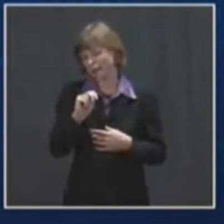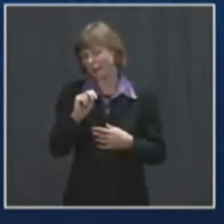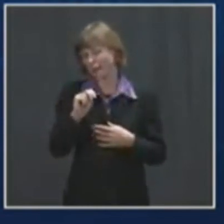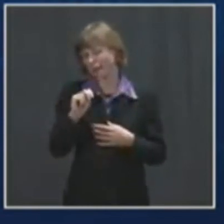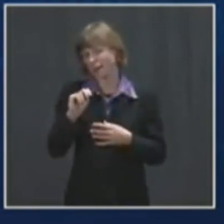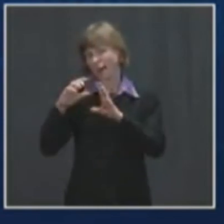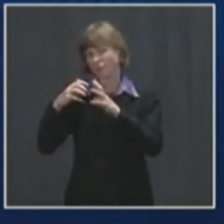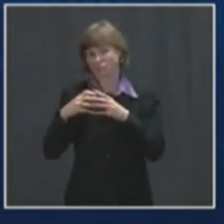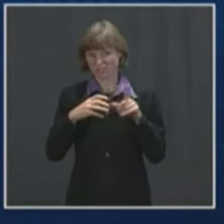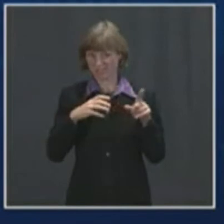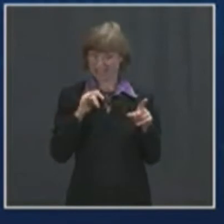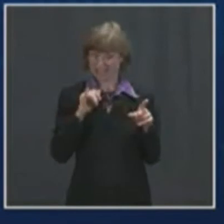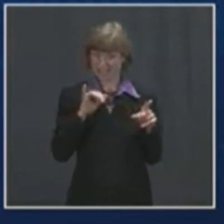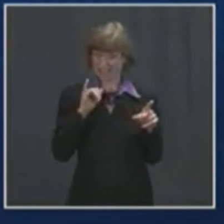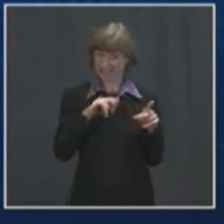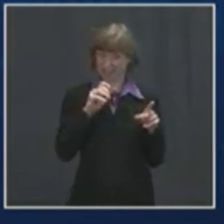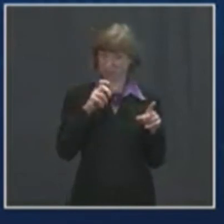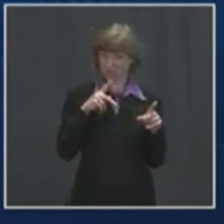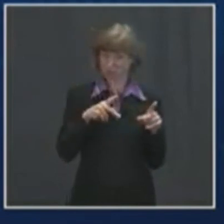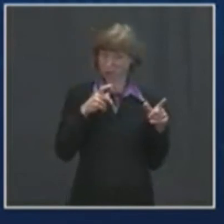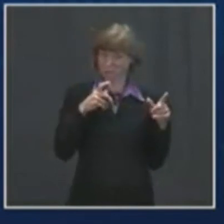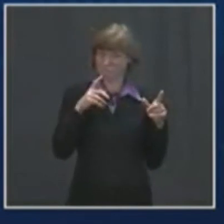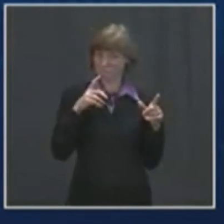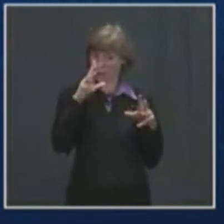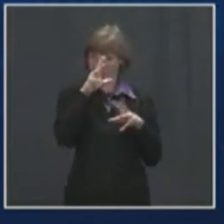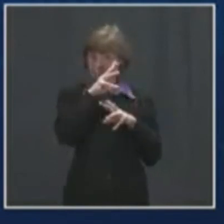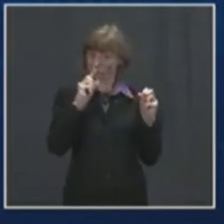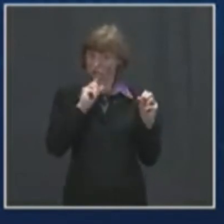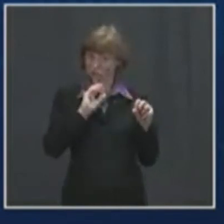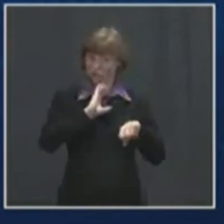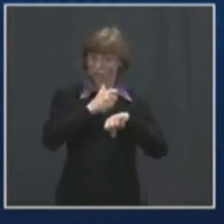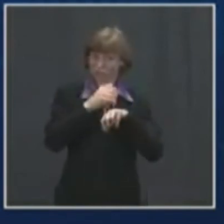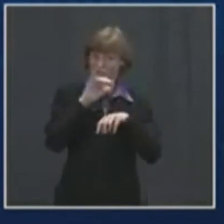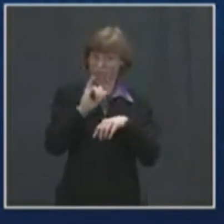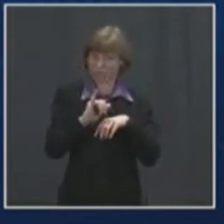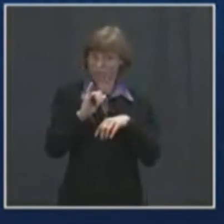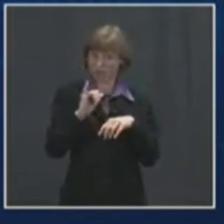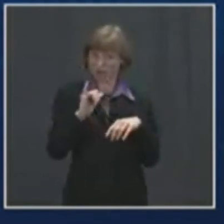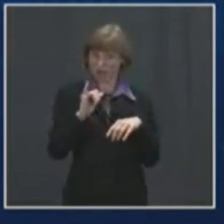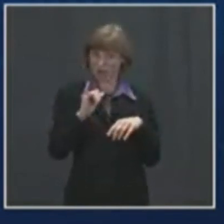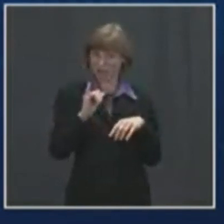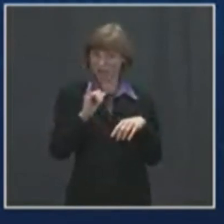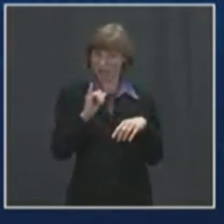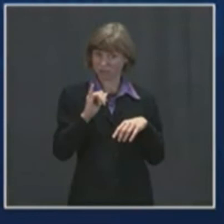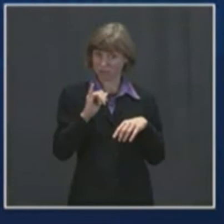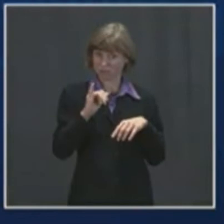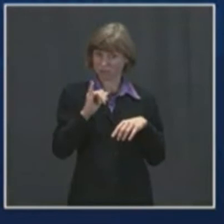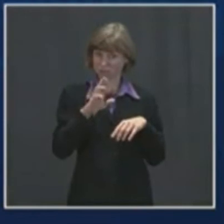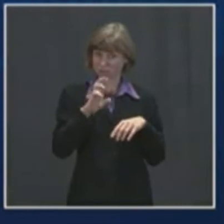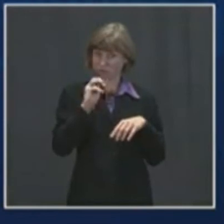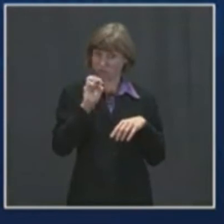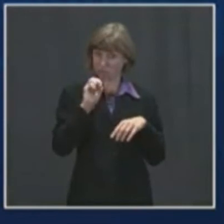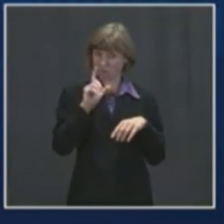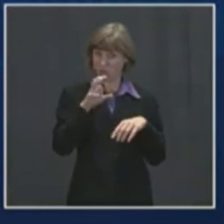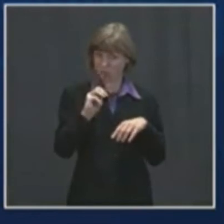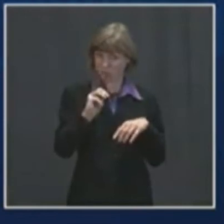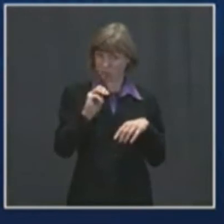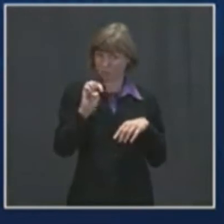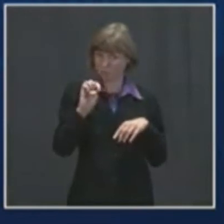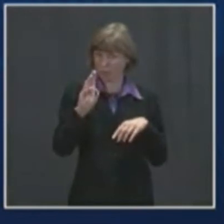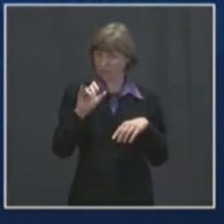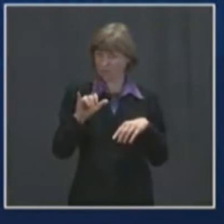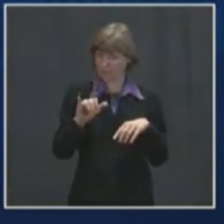administration's actually implementation of the Jerusalem Embassy Act should be maintained, or whether it might move back to Tel Aviv? It's a